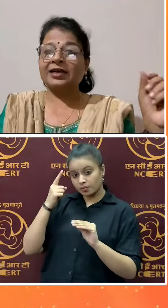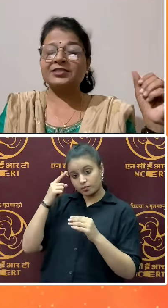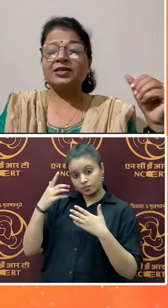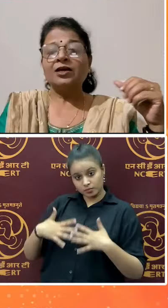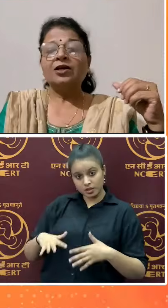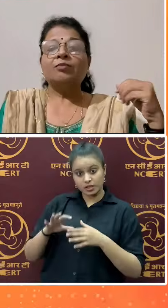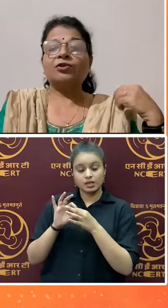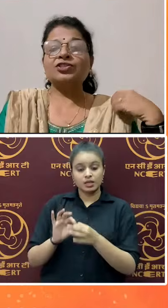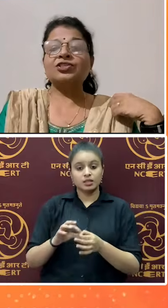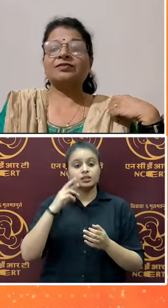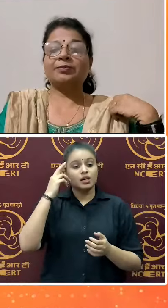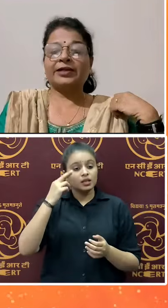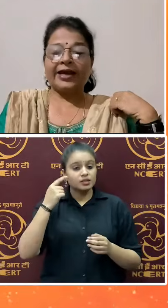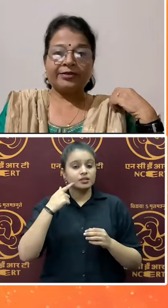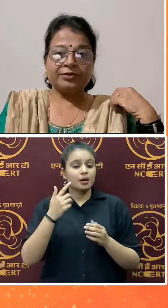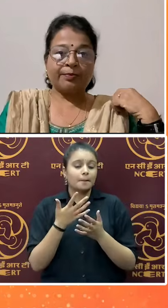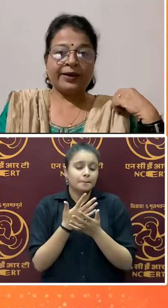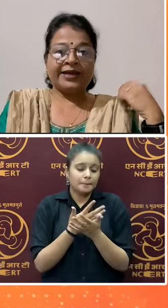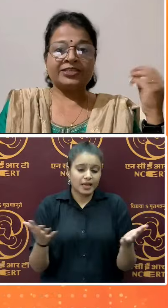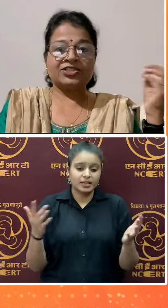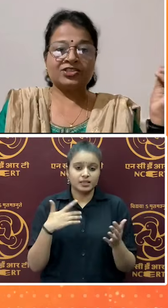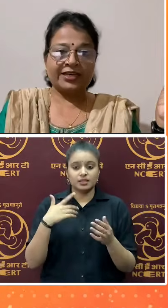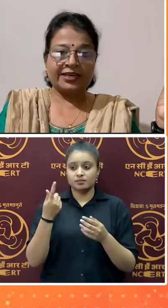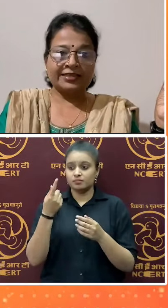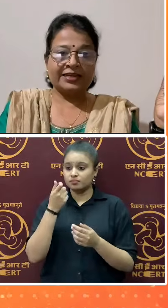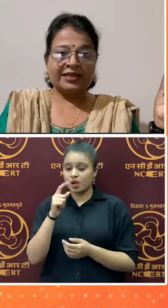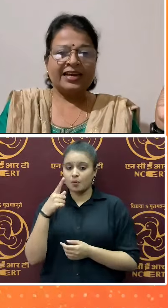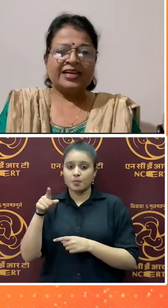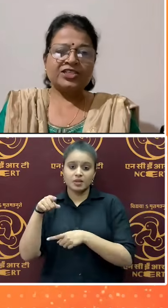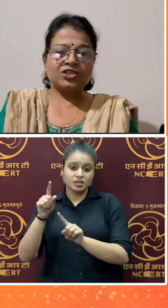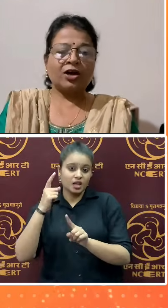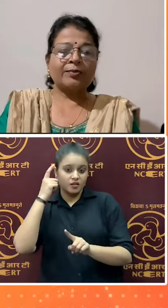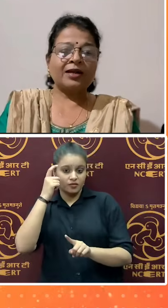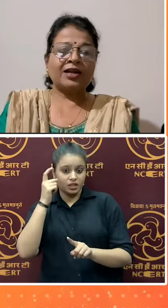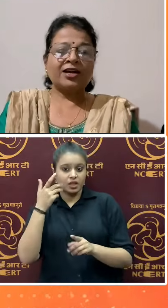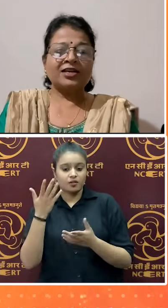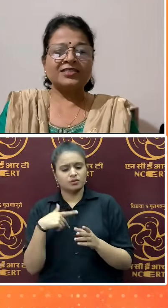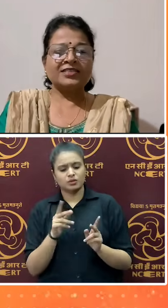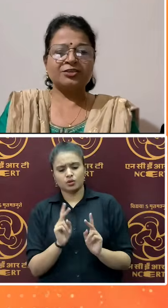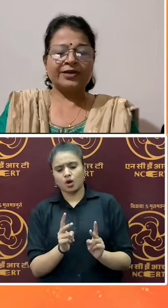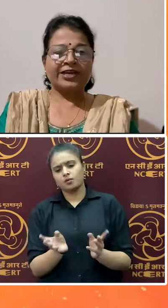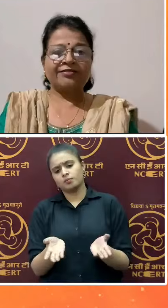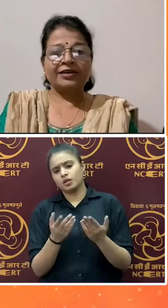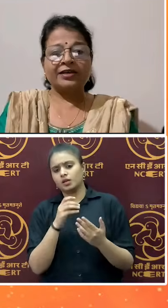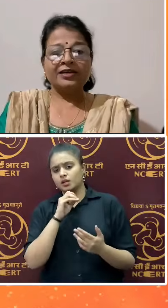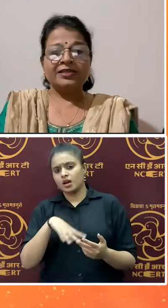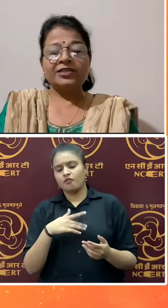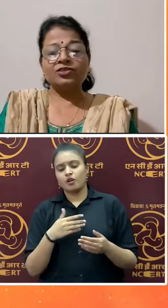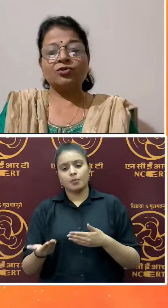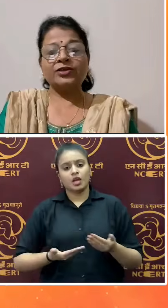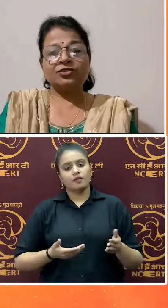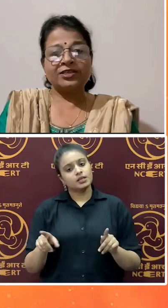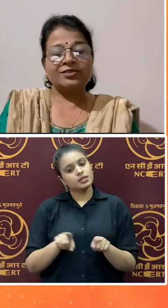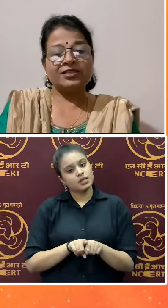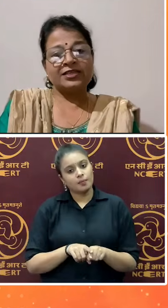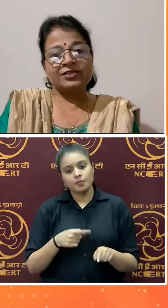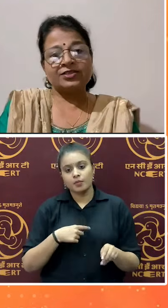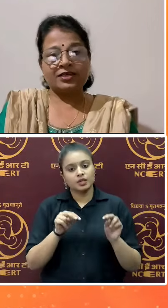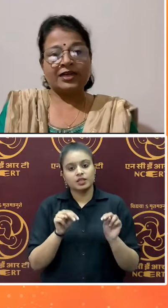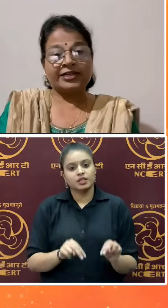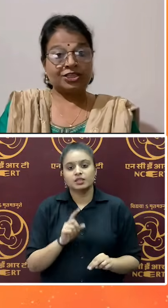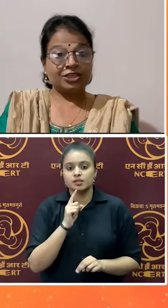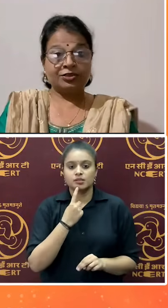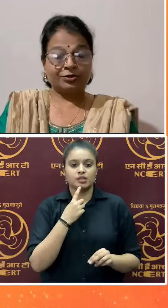science, because most of the times parents think that it is normal adolescent behavior. There is no need to give